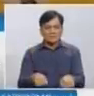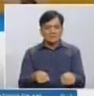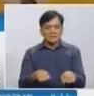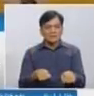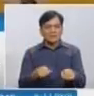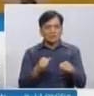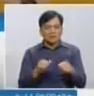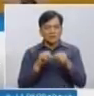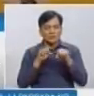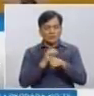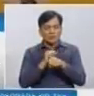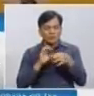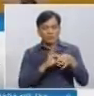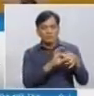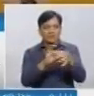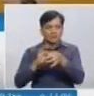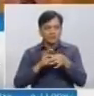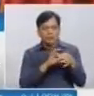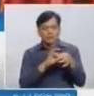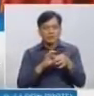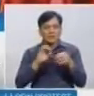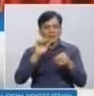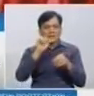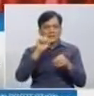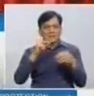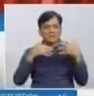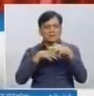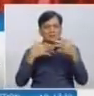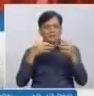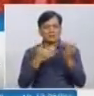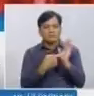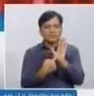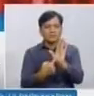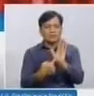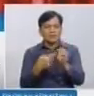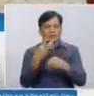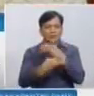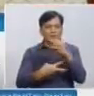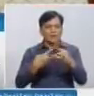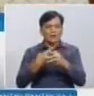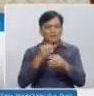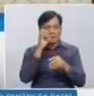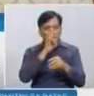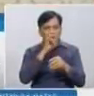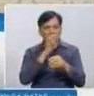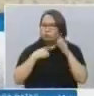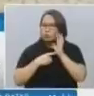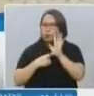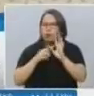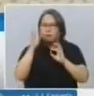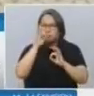when we work together. The ASEAN events showcased not only the world-renowned Filipino